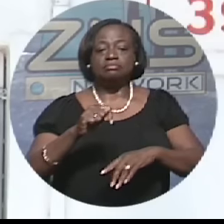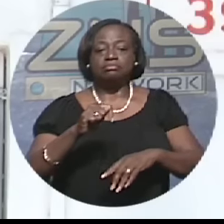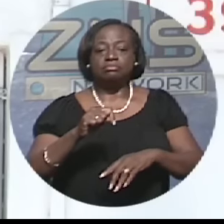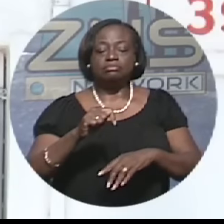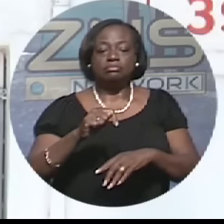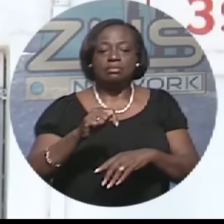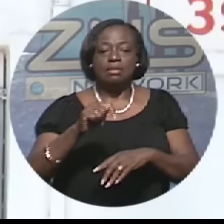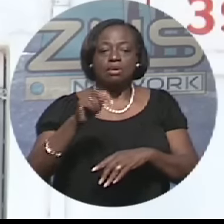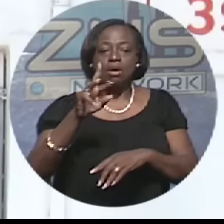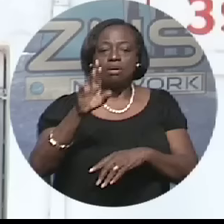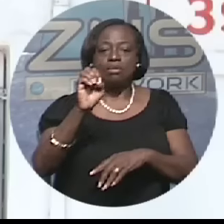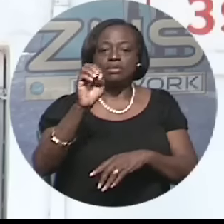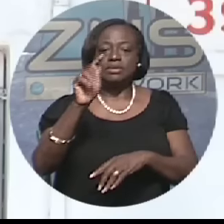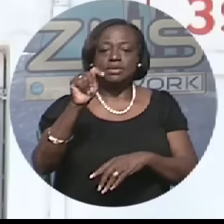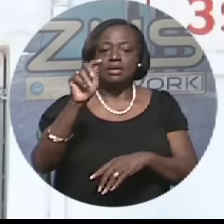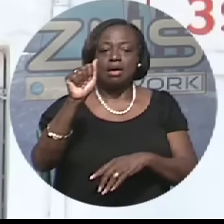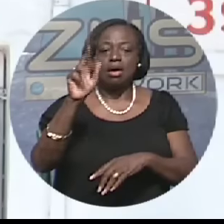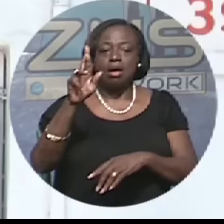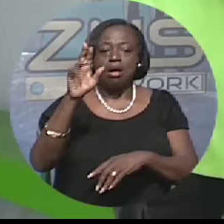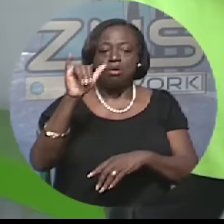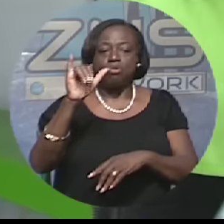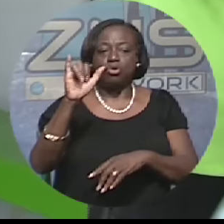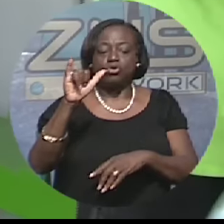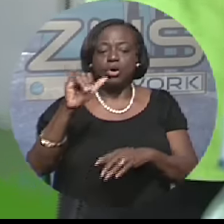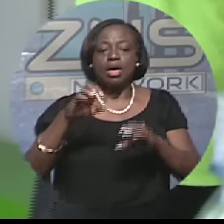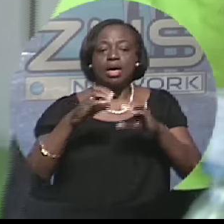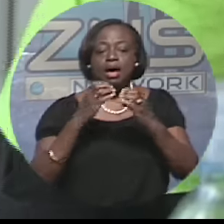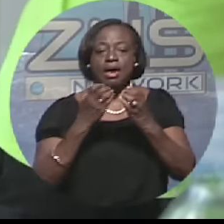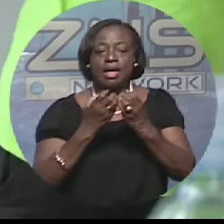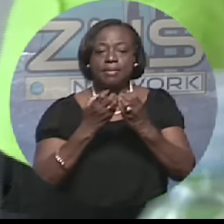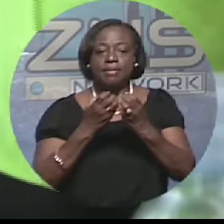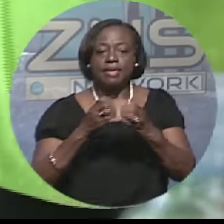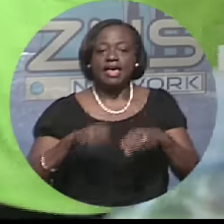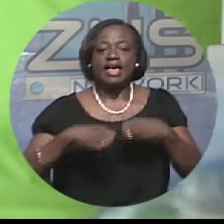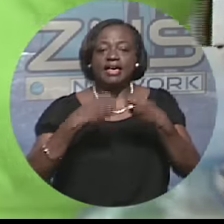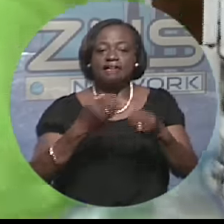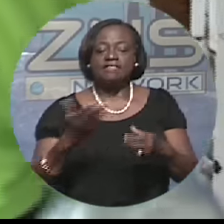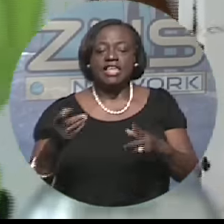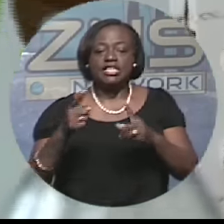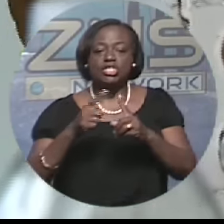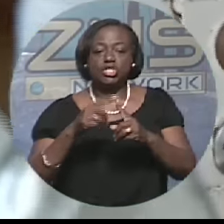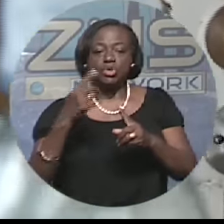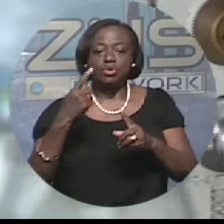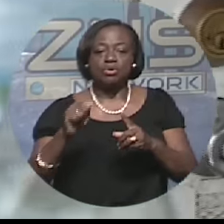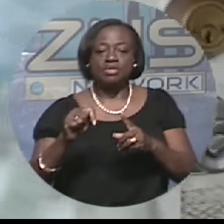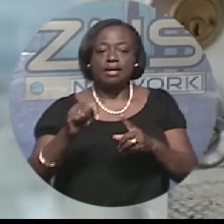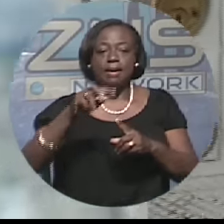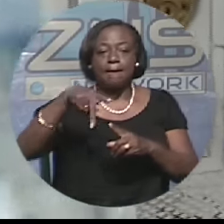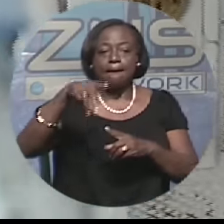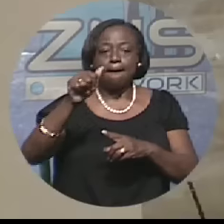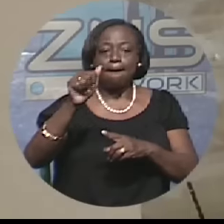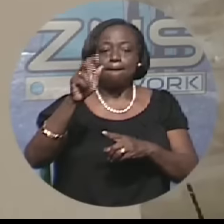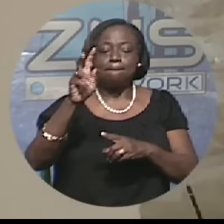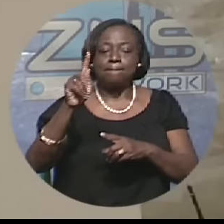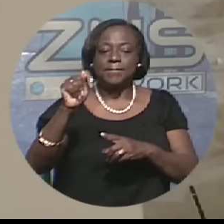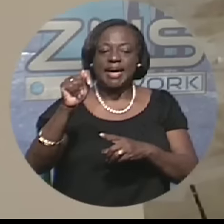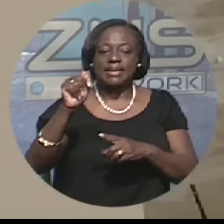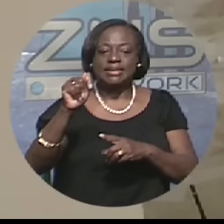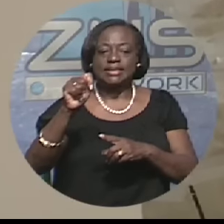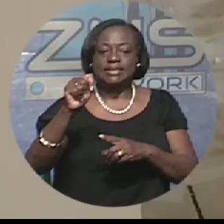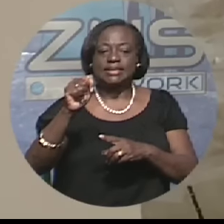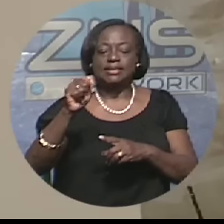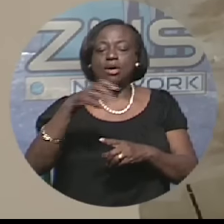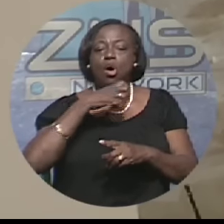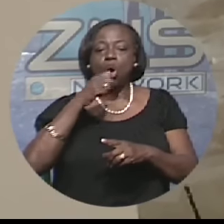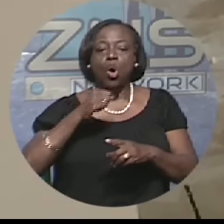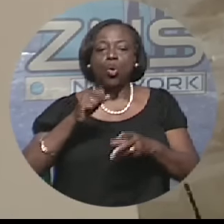Pat's Senior Citizens Home. President Diane D. Cardenas says the initiative is part of Rotary's ongoing efforts to give back through